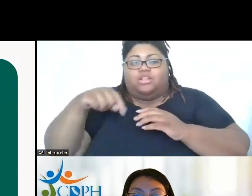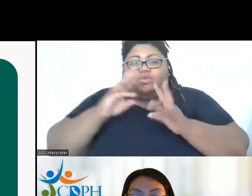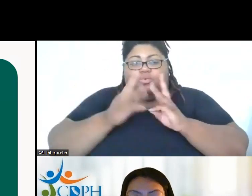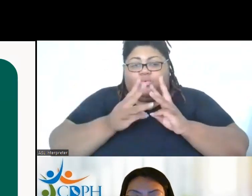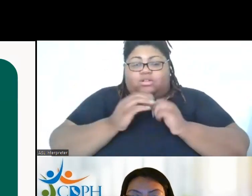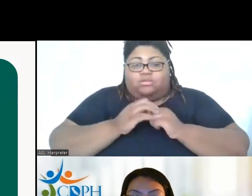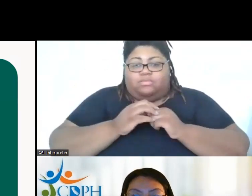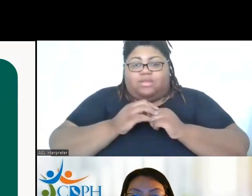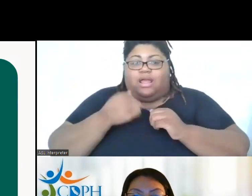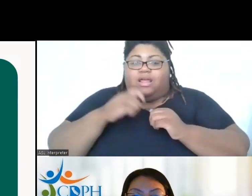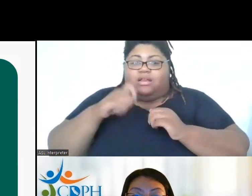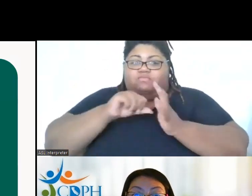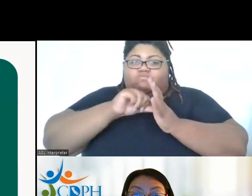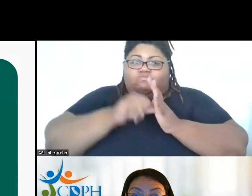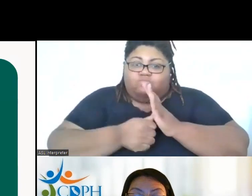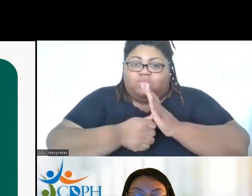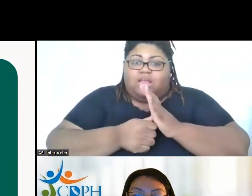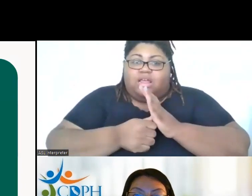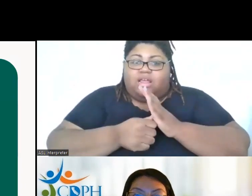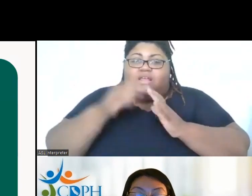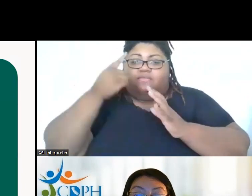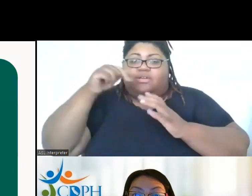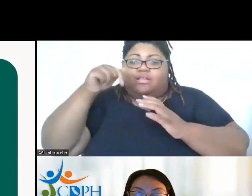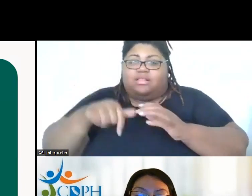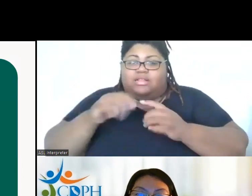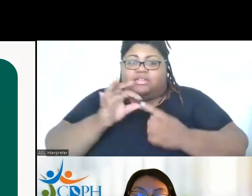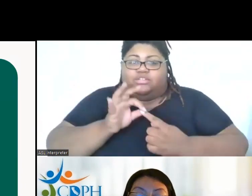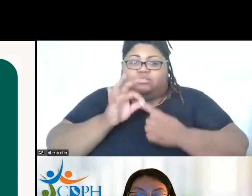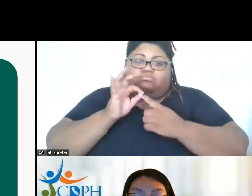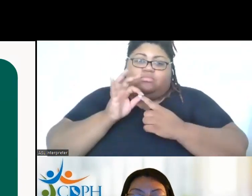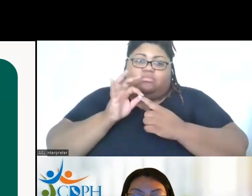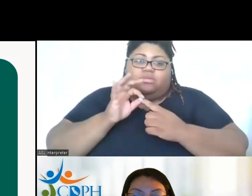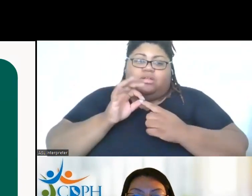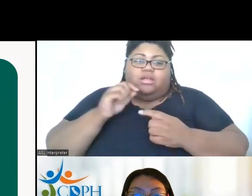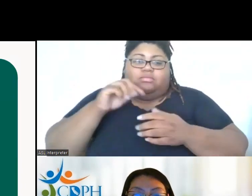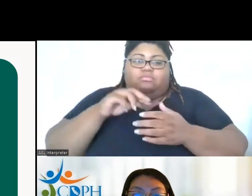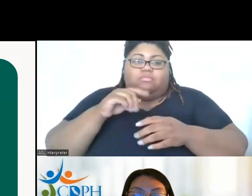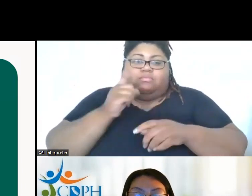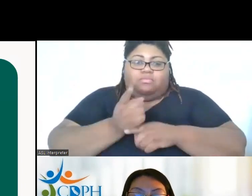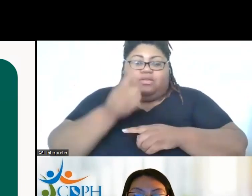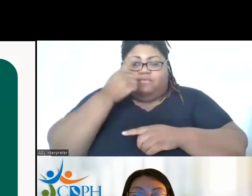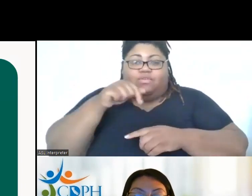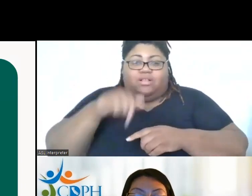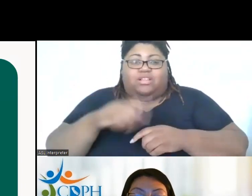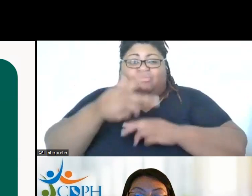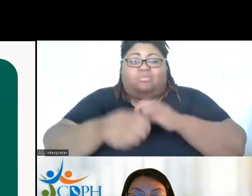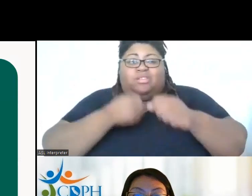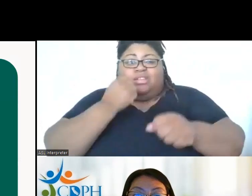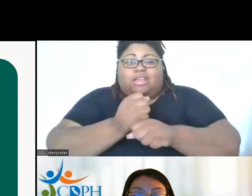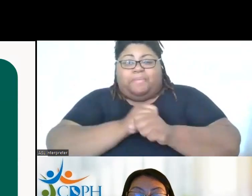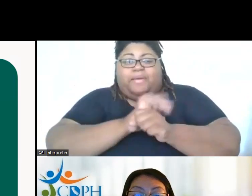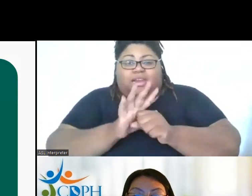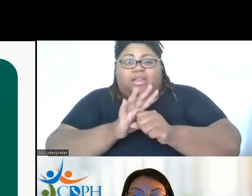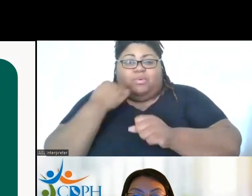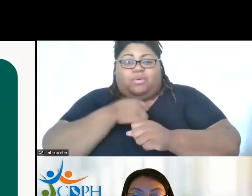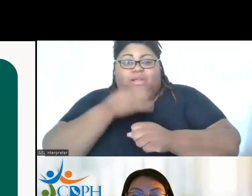how unique this moment is for this 3-year pandemic that we've been in together, that it's the first time